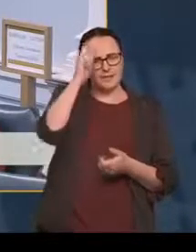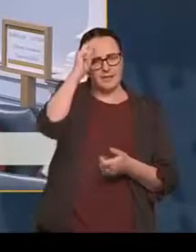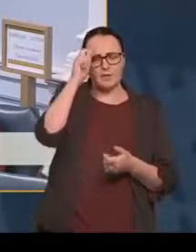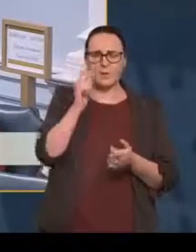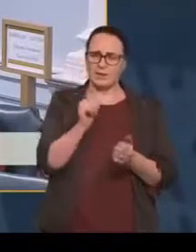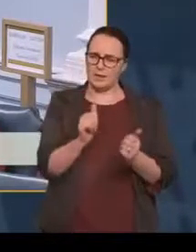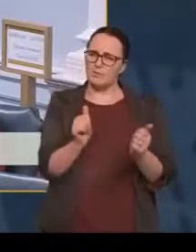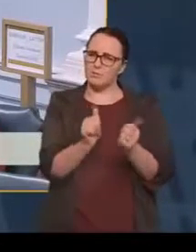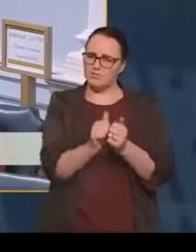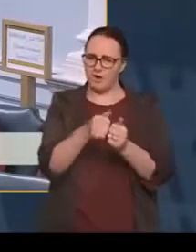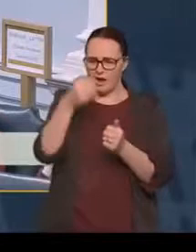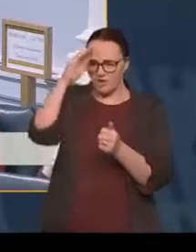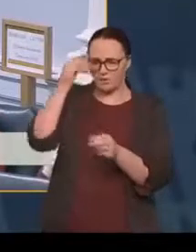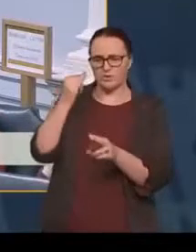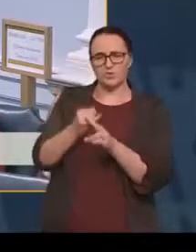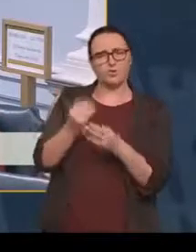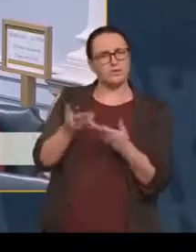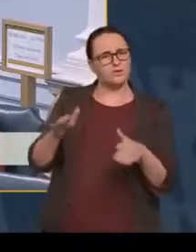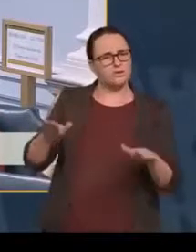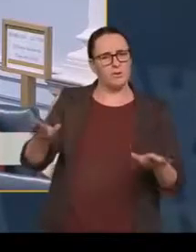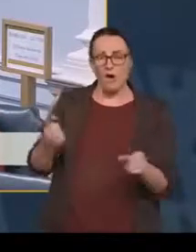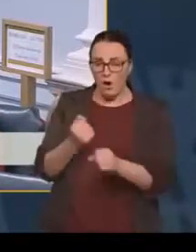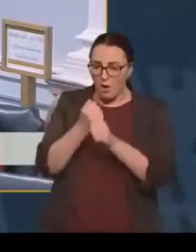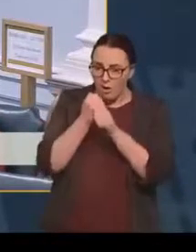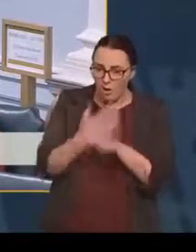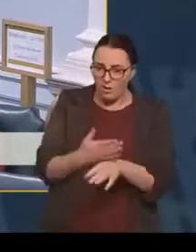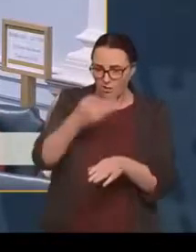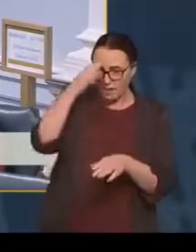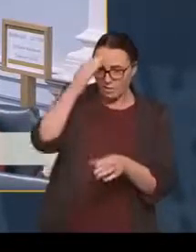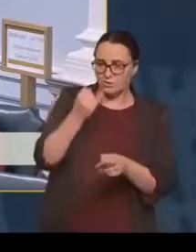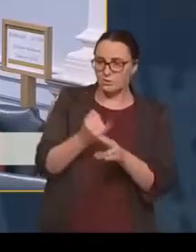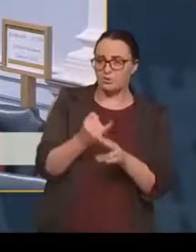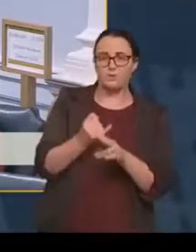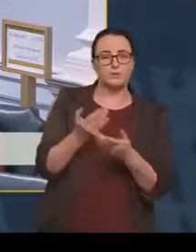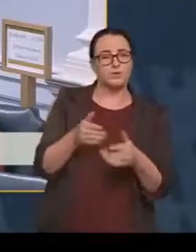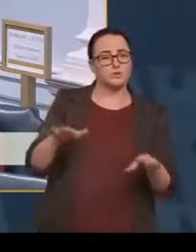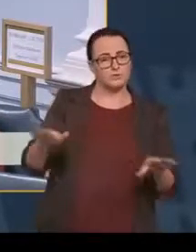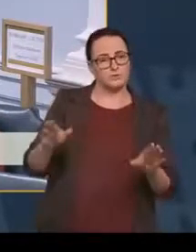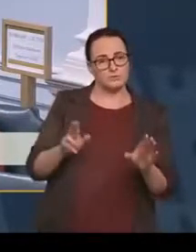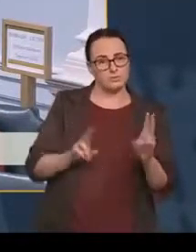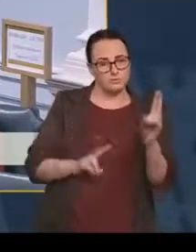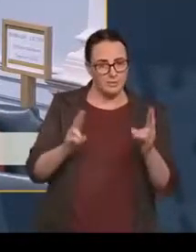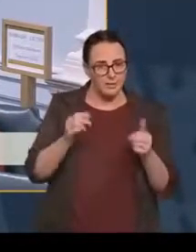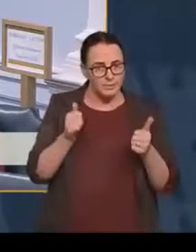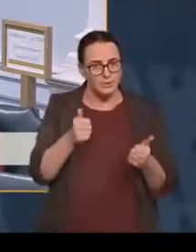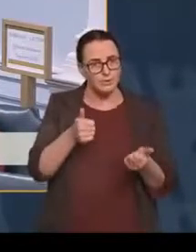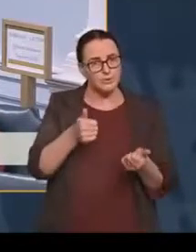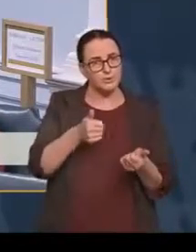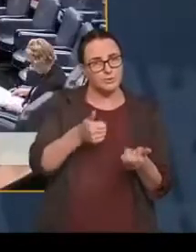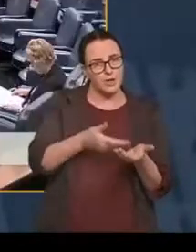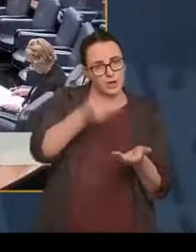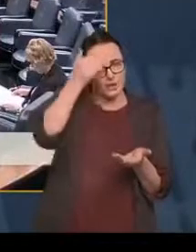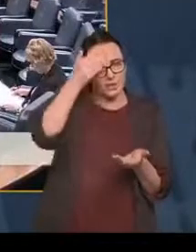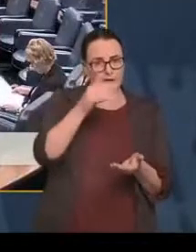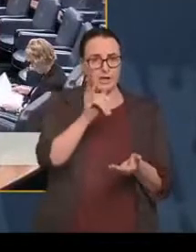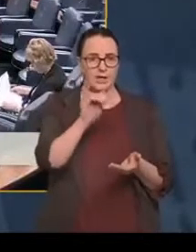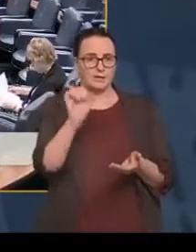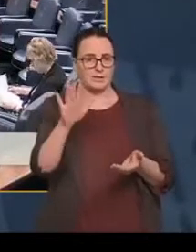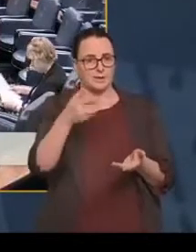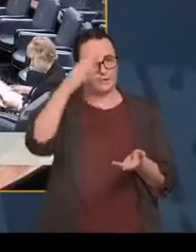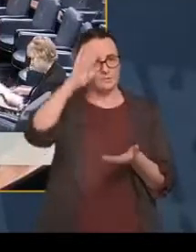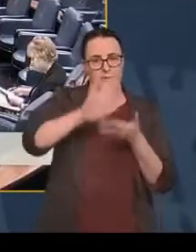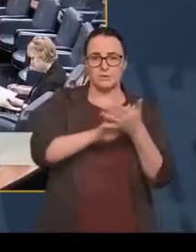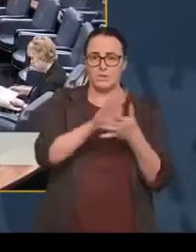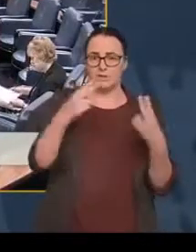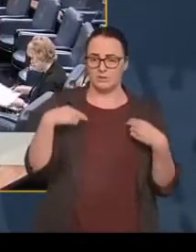an appropriate thing for Irish school children to be in the position, all Irish school children, to be in a position to learn Irish Sign Language